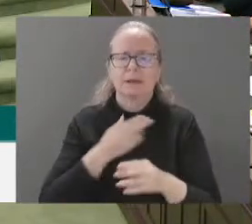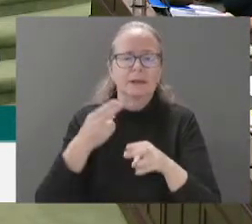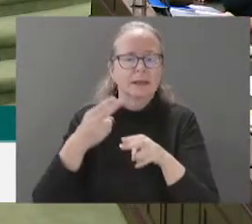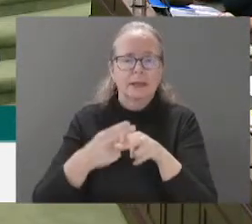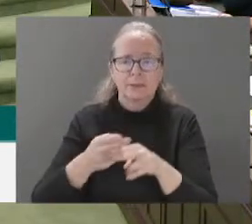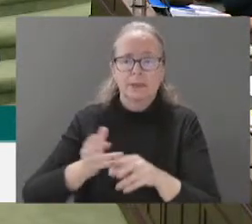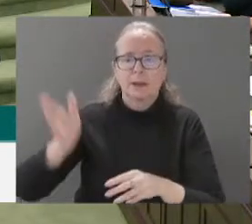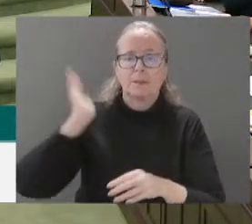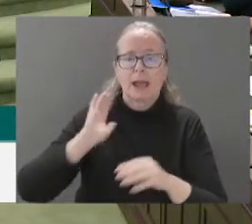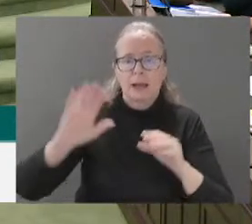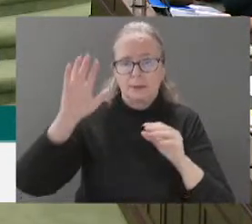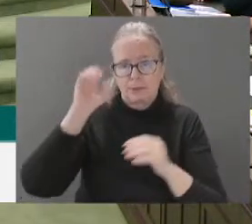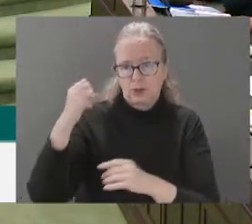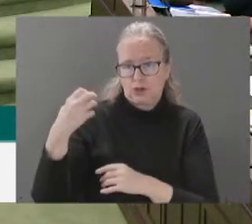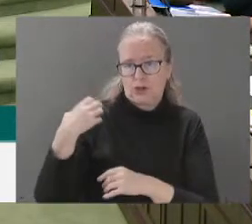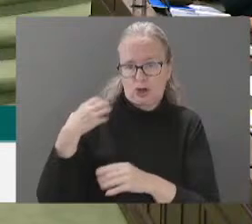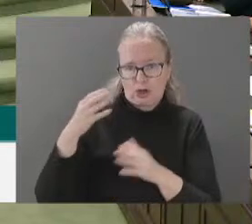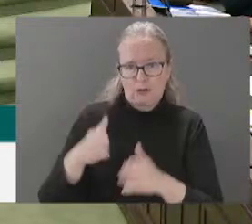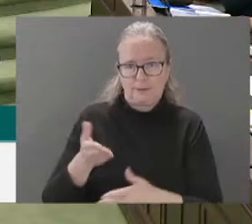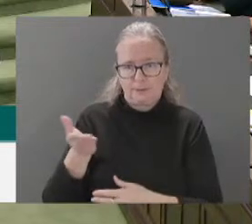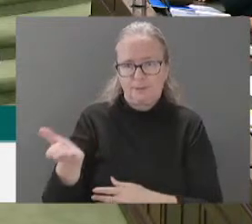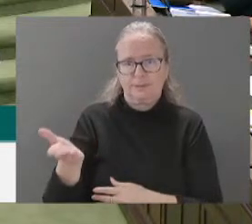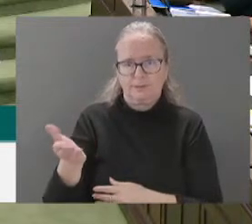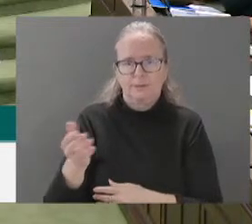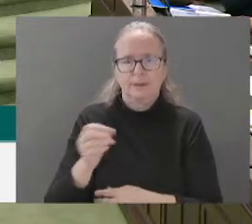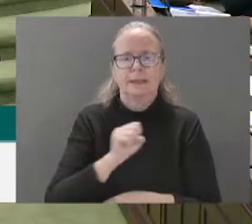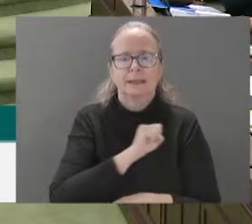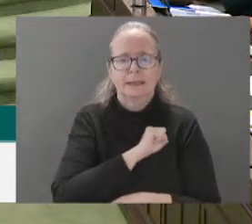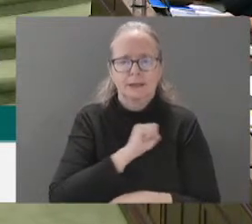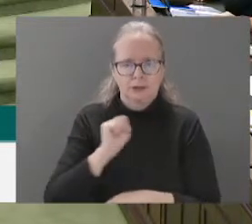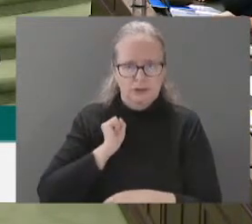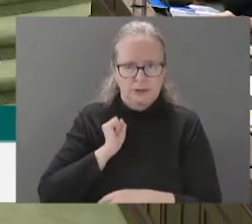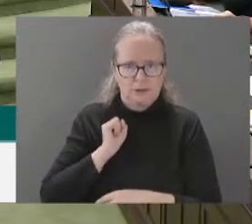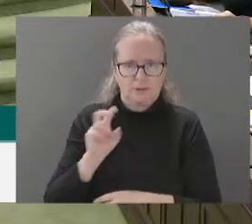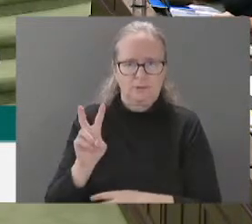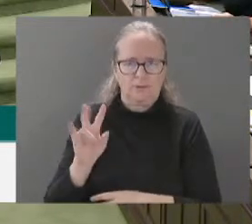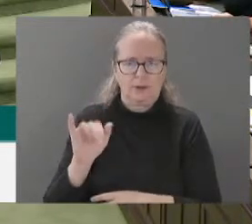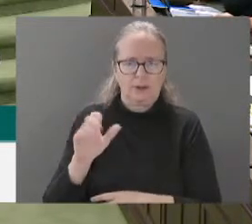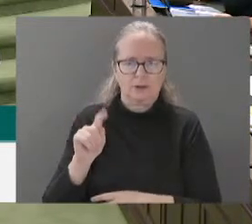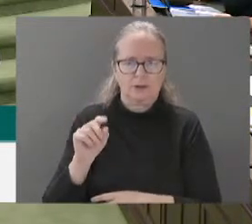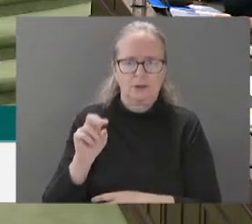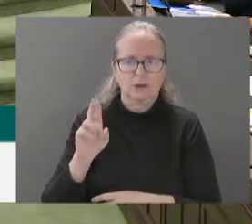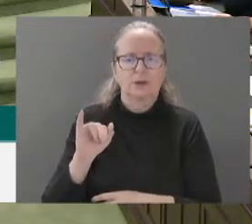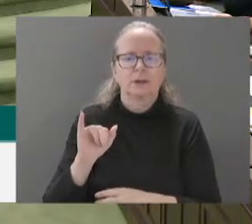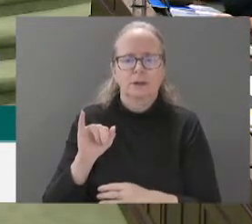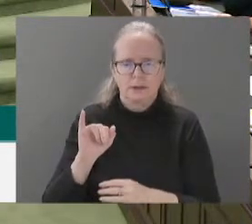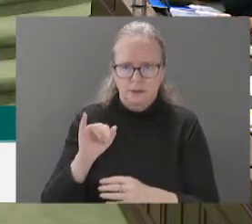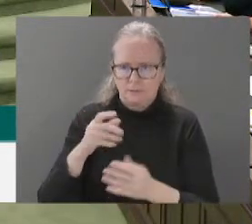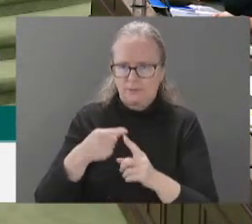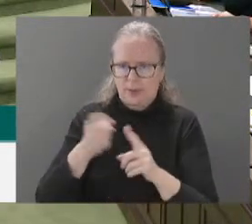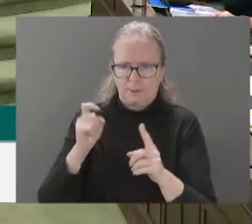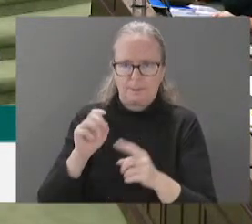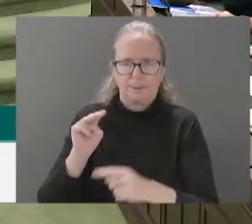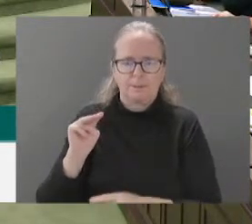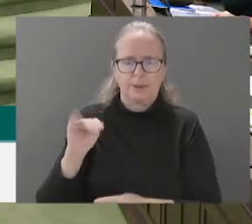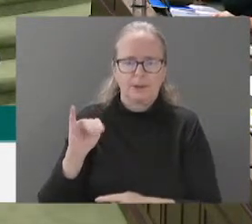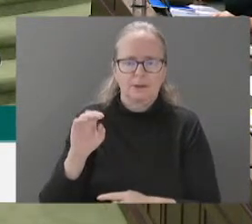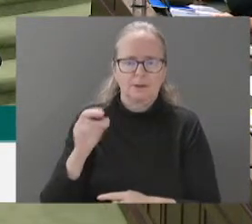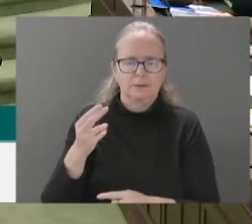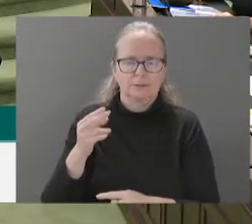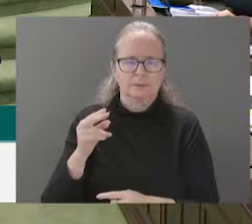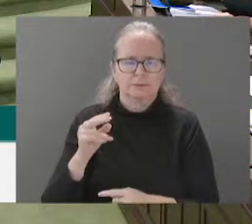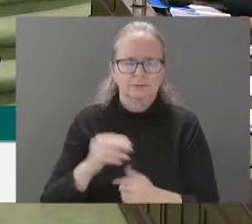conference Senator Roger victory of Michigan co-chairs of the Midwest Canada Relations Committee MLA Kevin